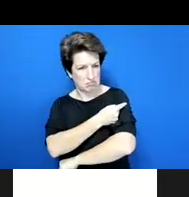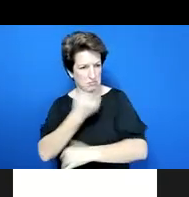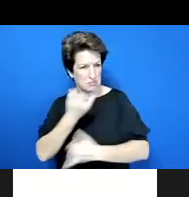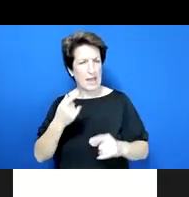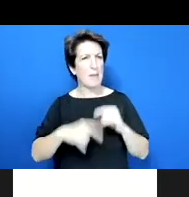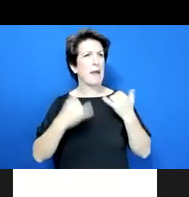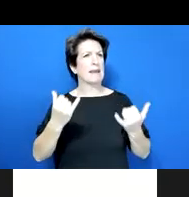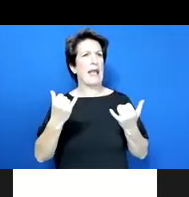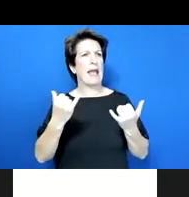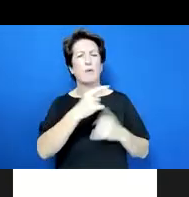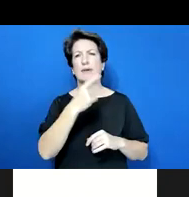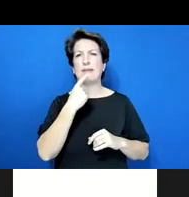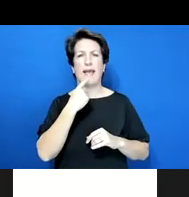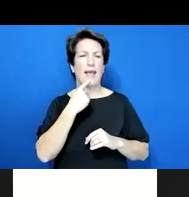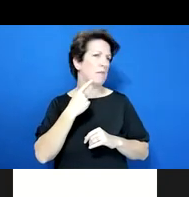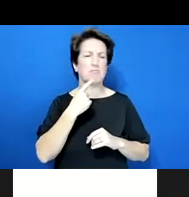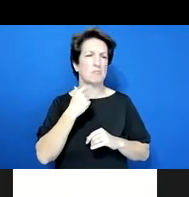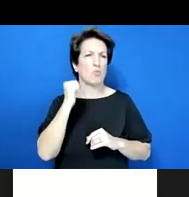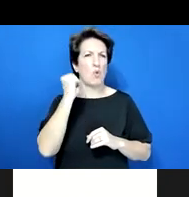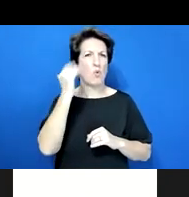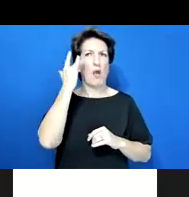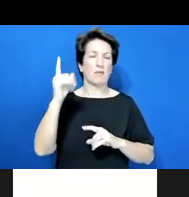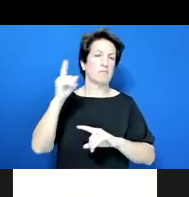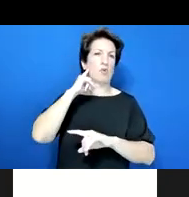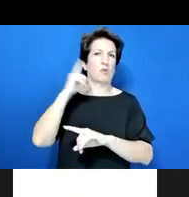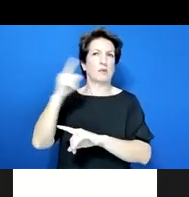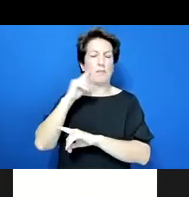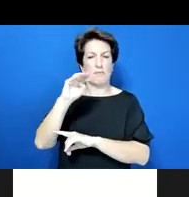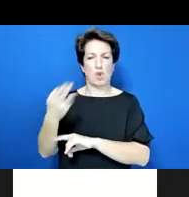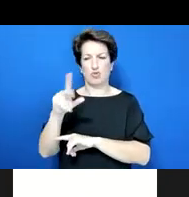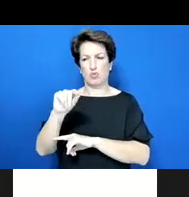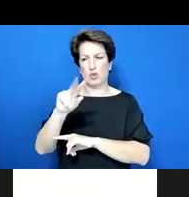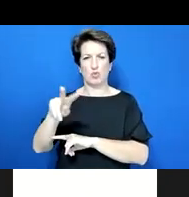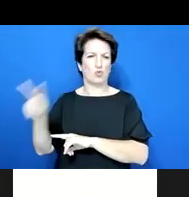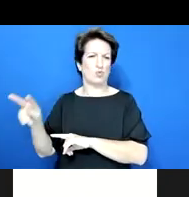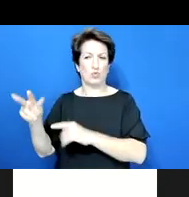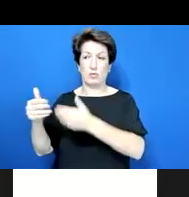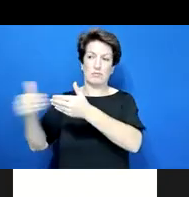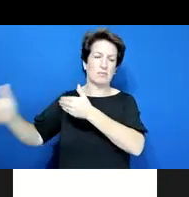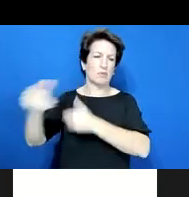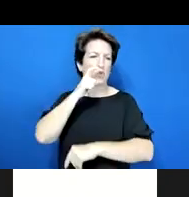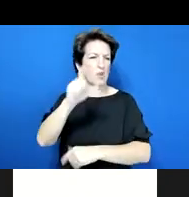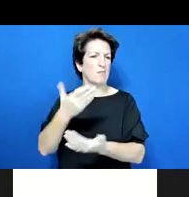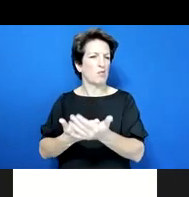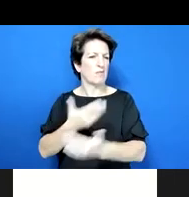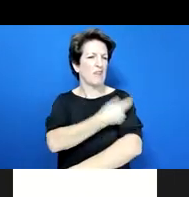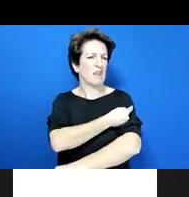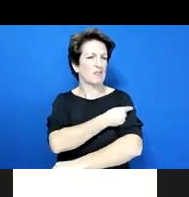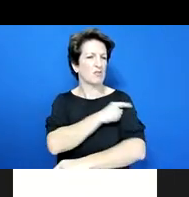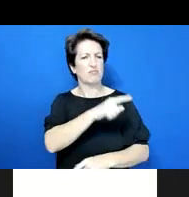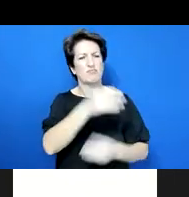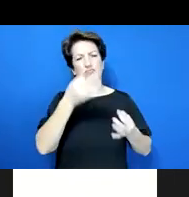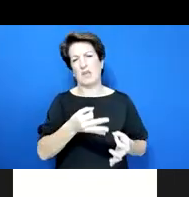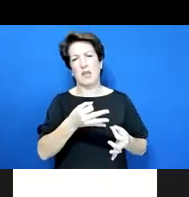valid till March 2022, and after that you don't need any proof of vaccination. So is it